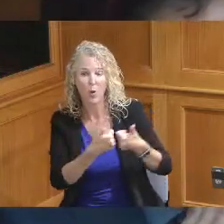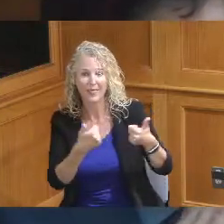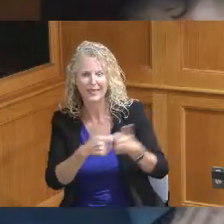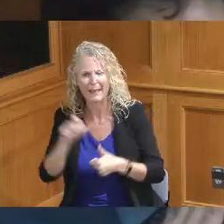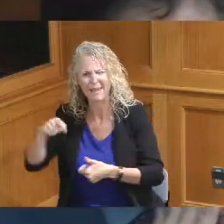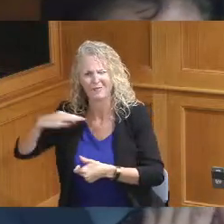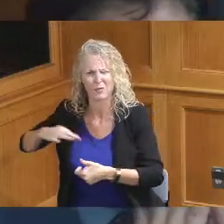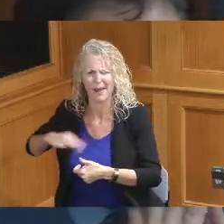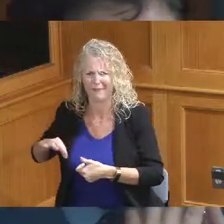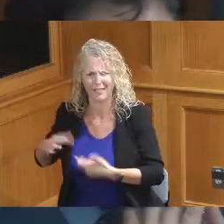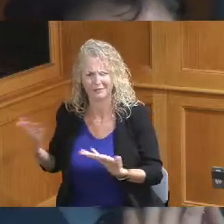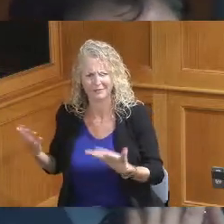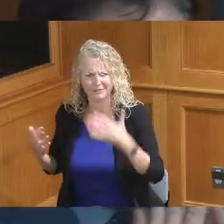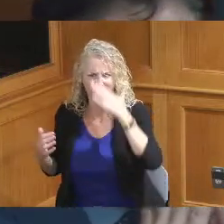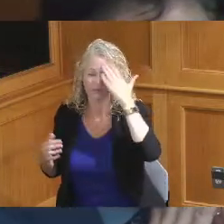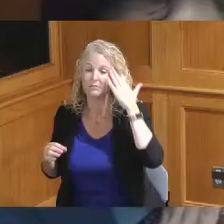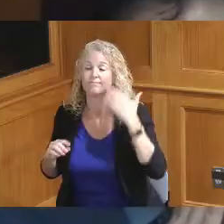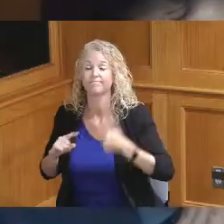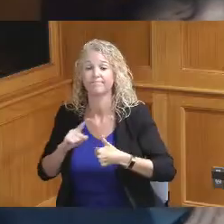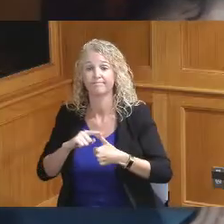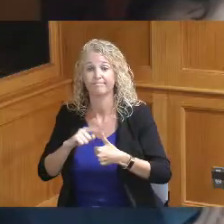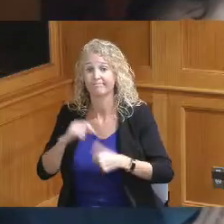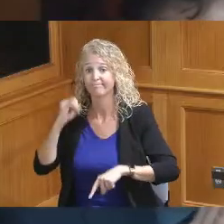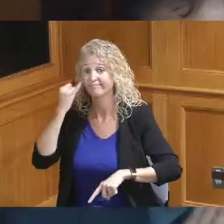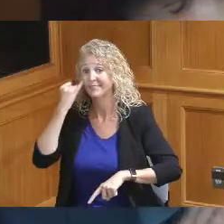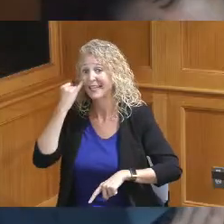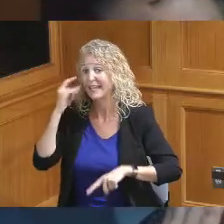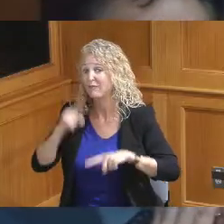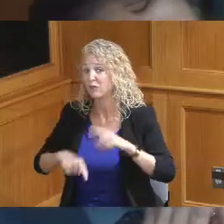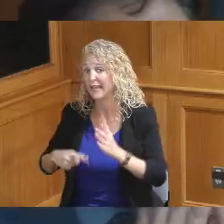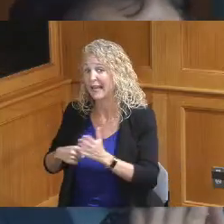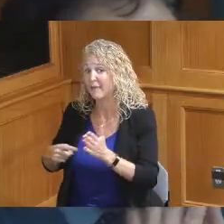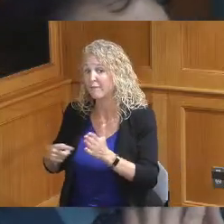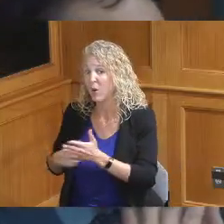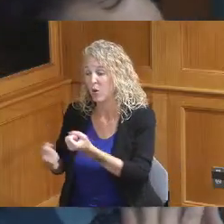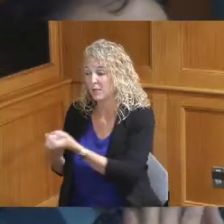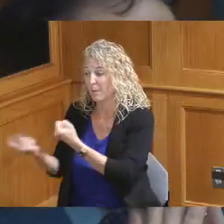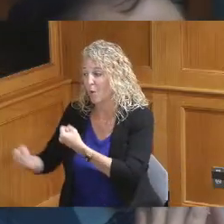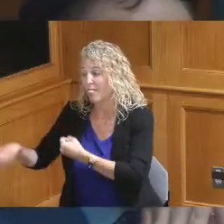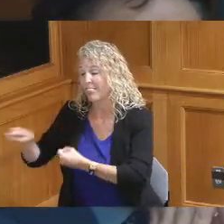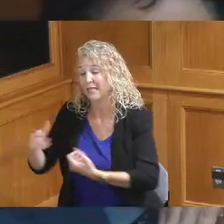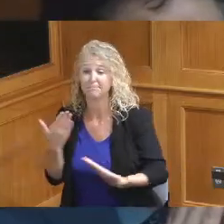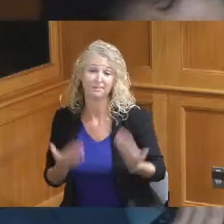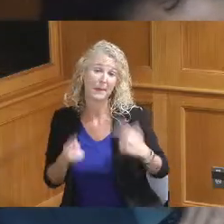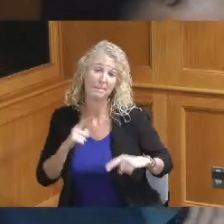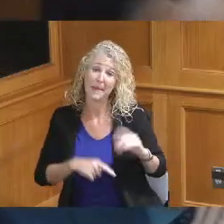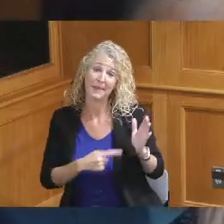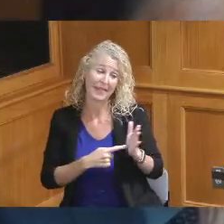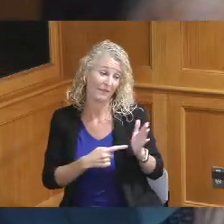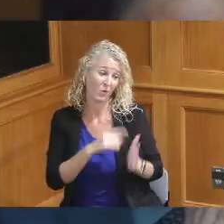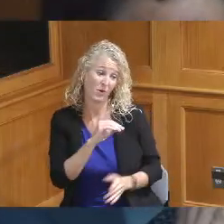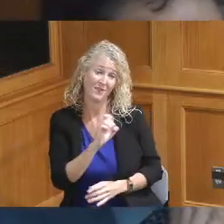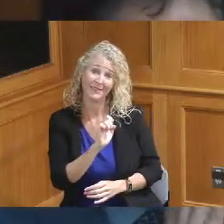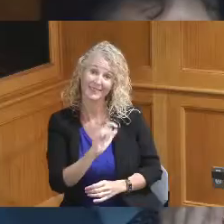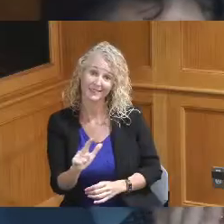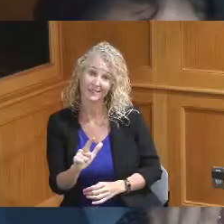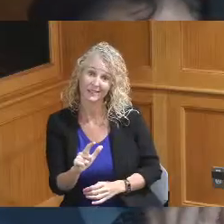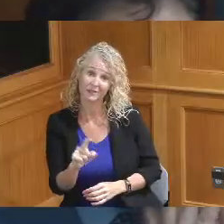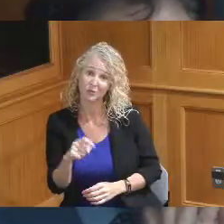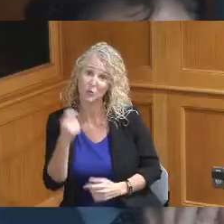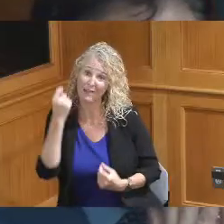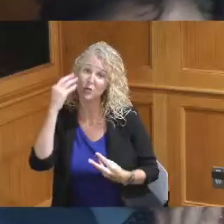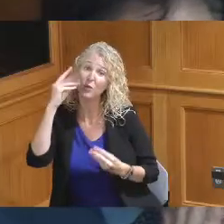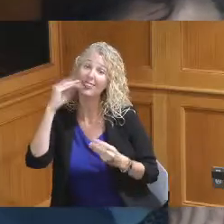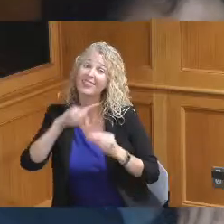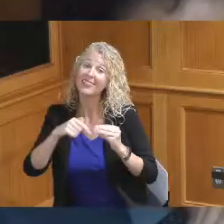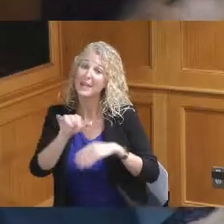something. That's number one. If we can't afford the taxpayers, then we might not be able to afford the deal. We got to look at that. We